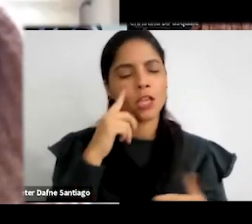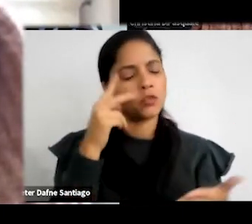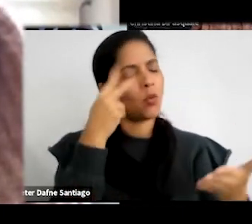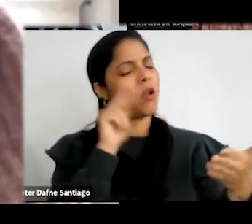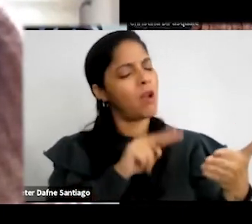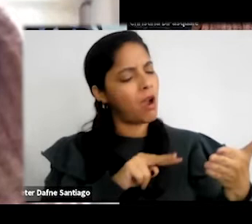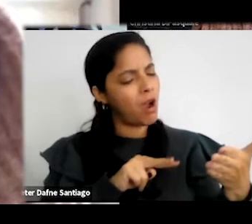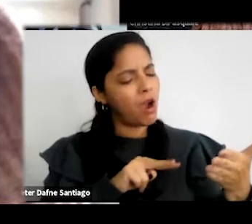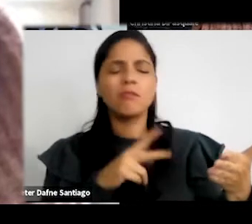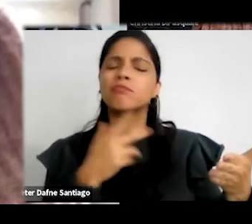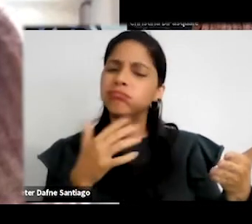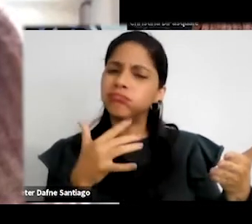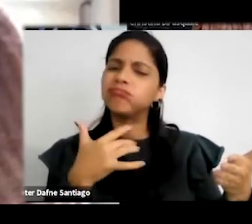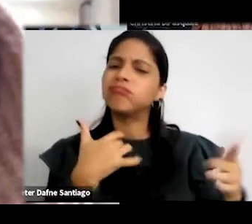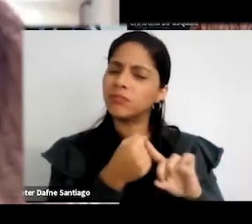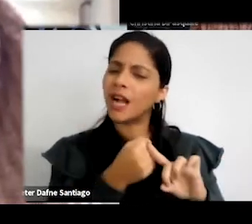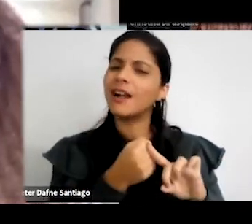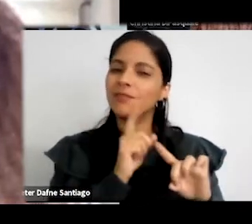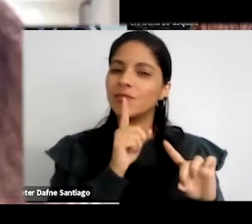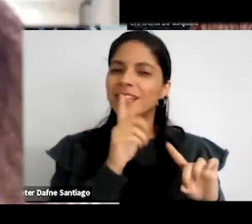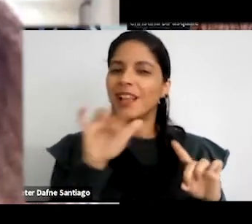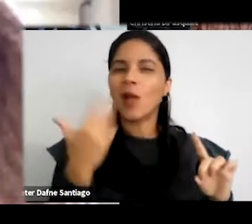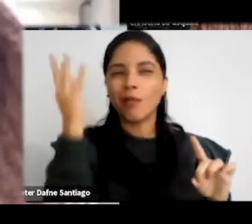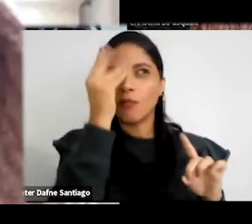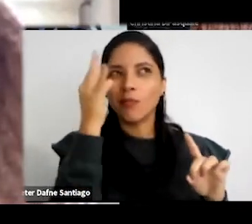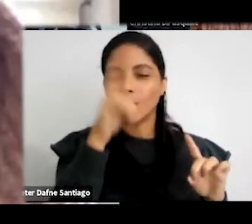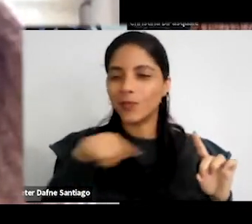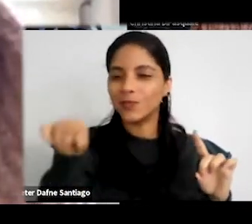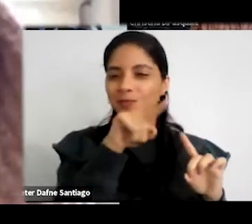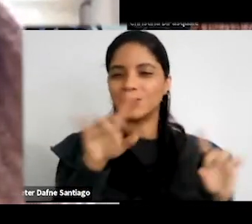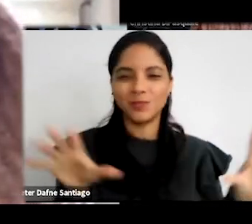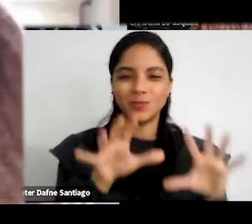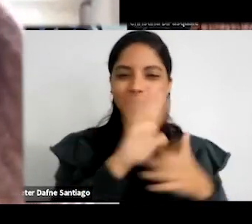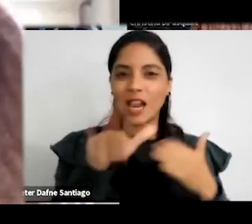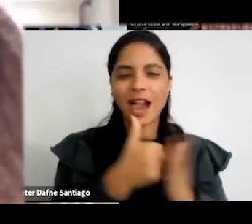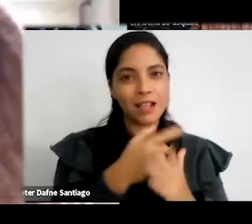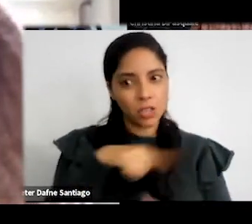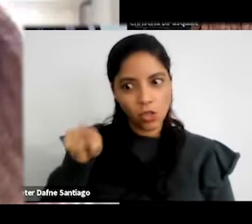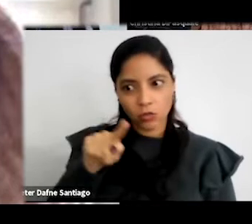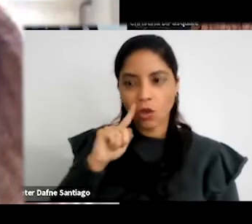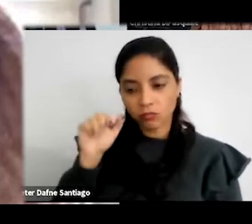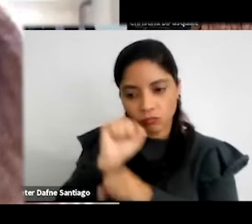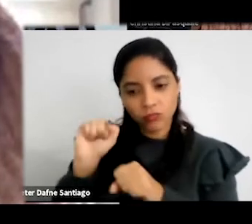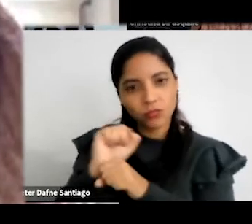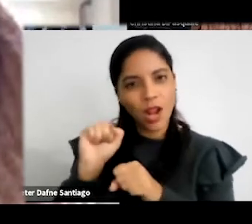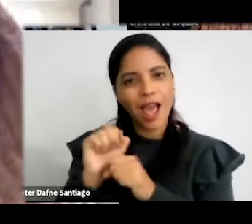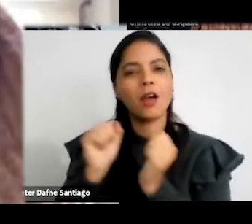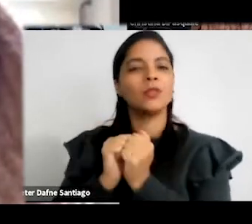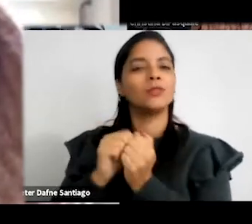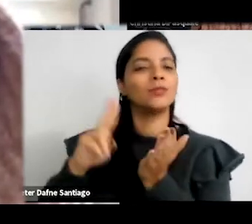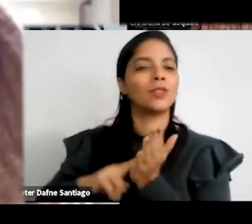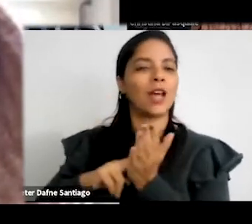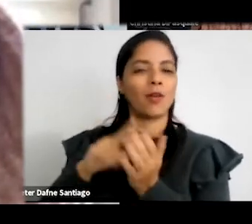Realidades and the thought that they put into it was they had worked out a deal with a radio station in the early seasons